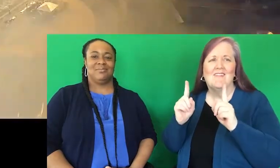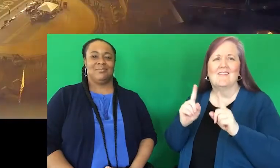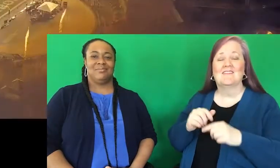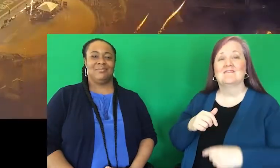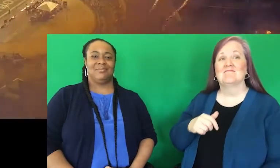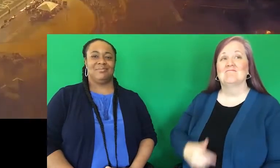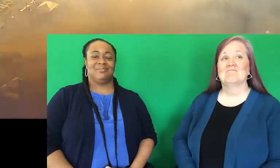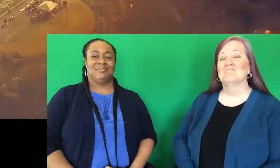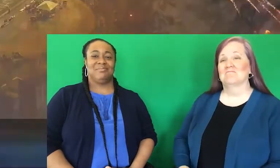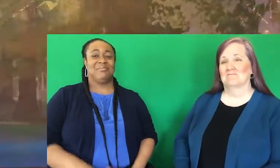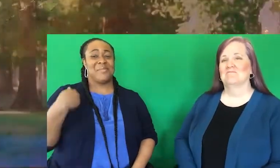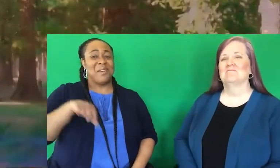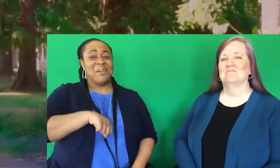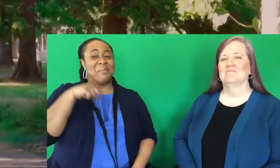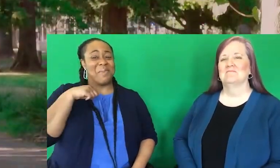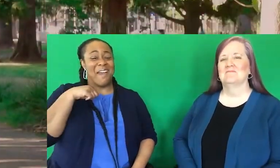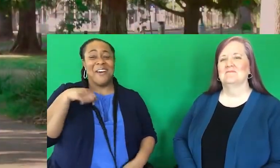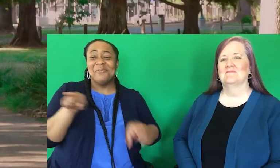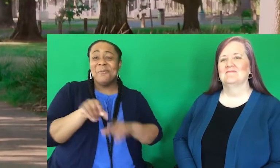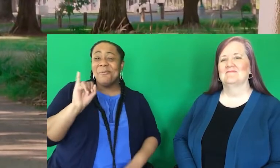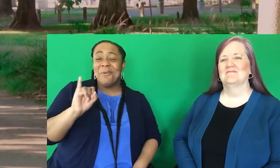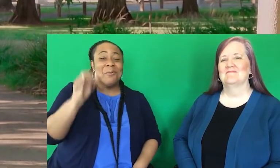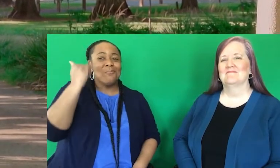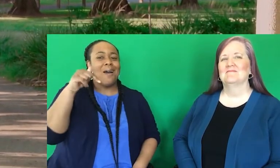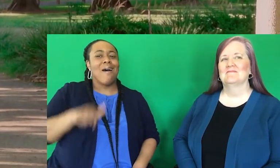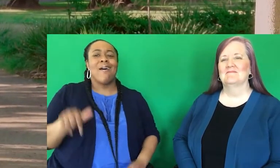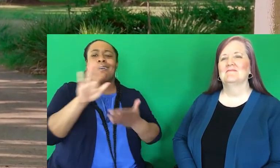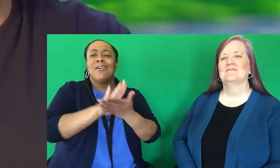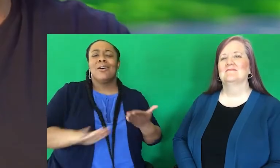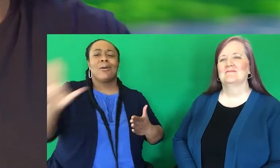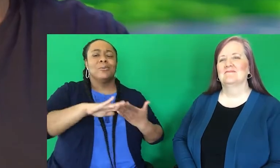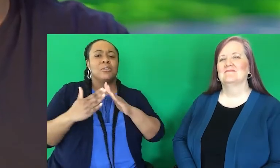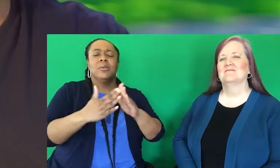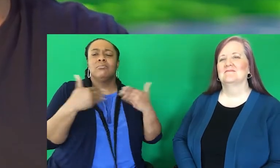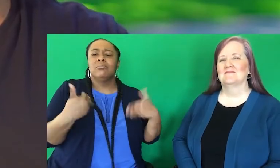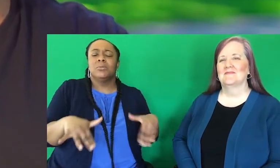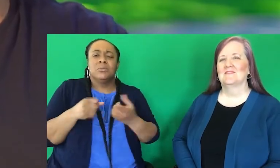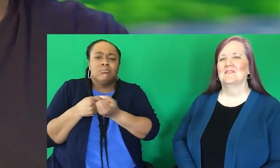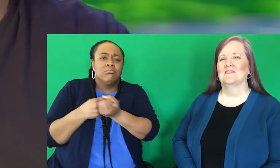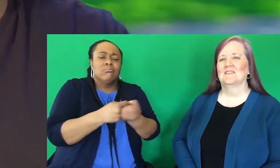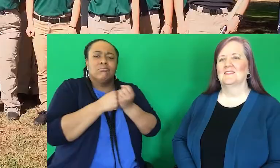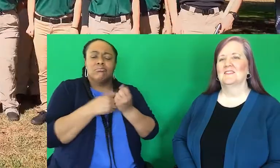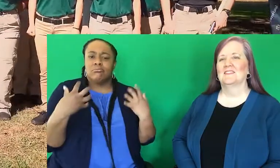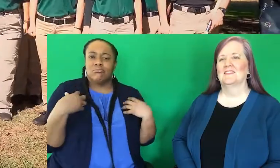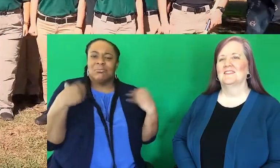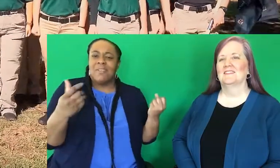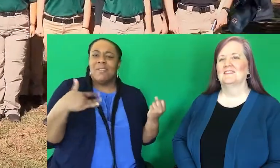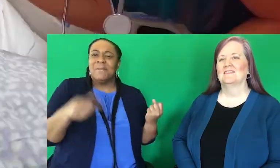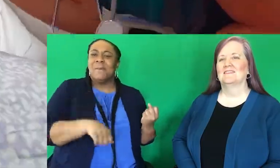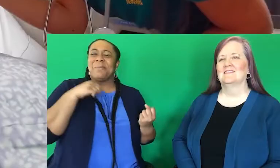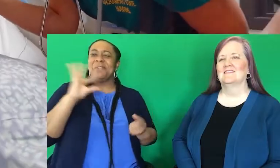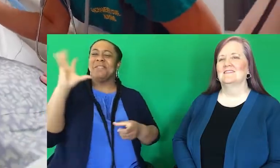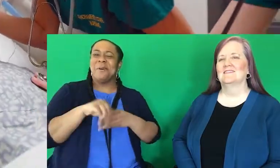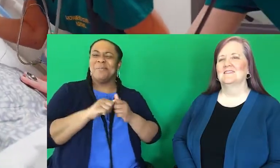all. I'm proud to be a Hornet because the campus community is so supportive and so